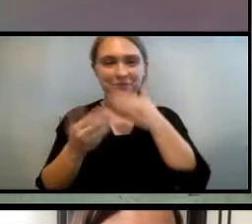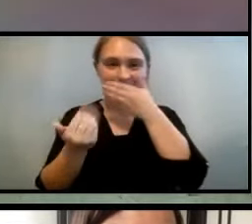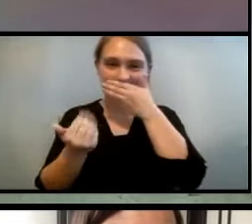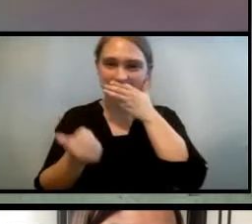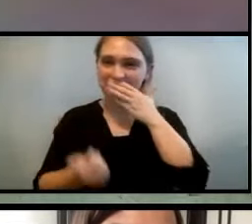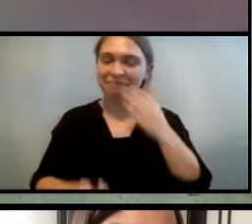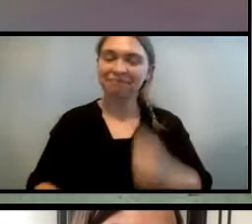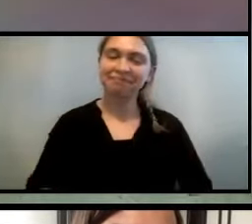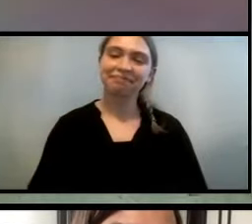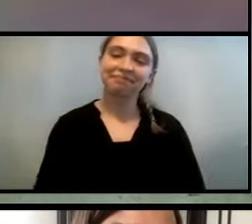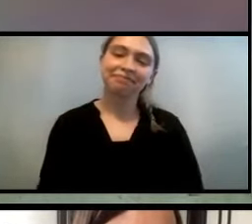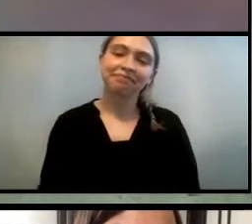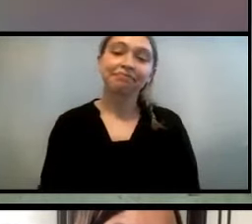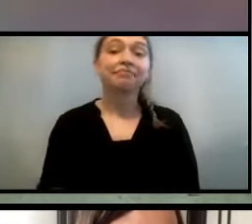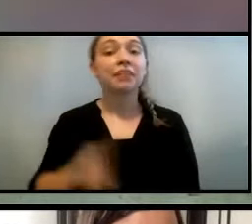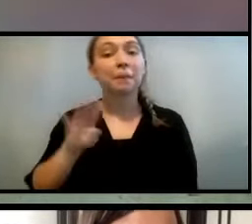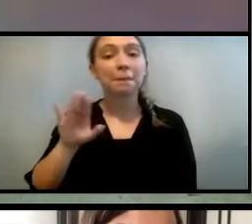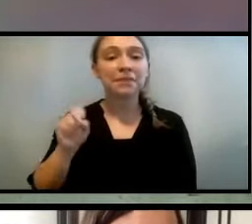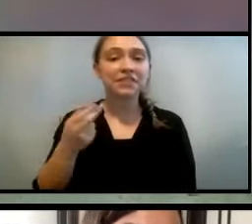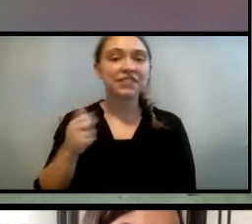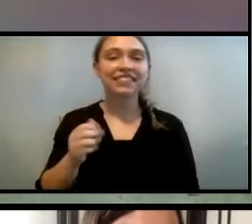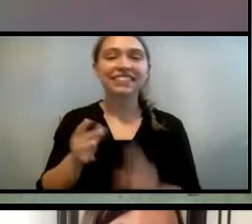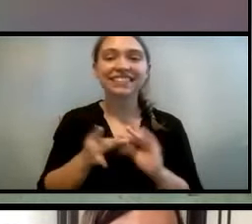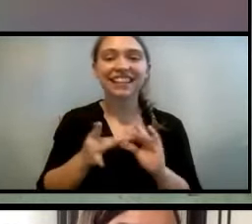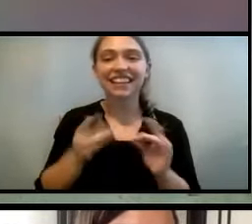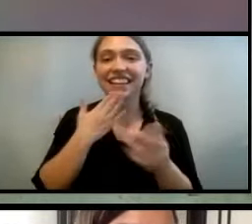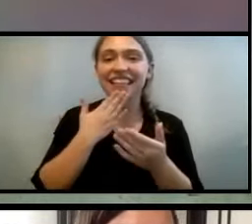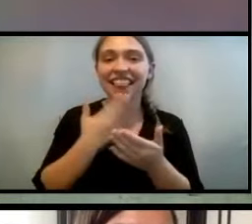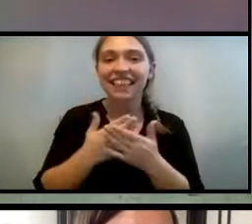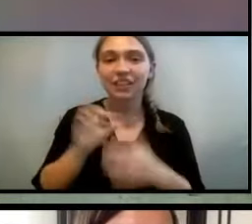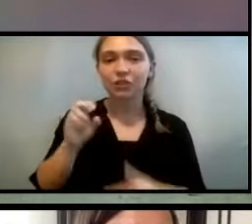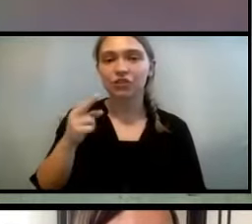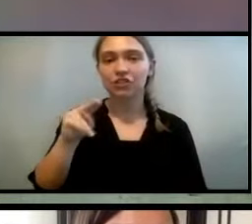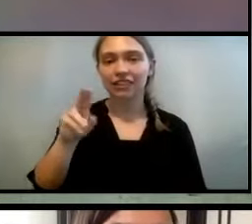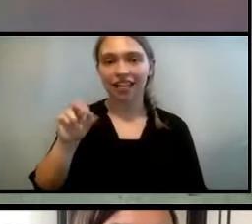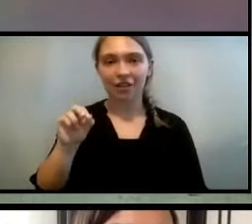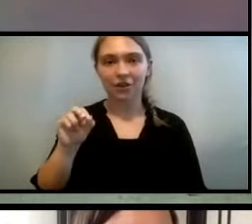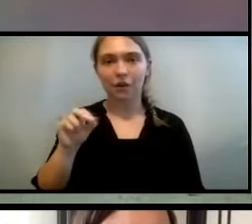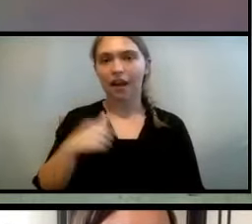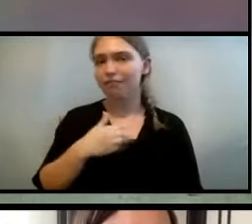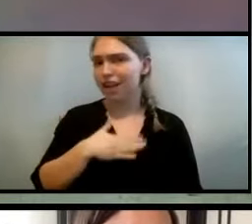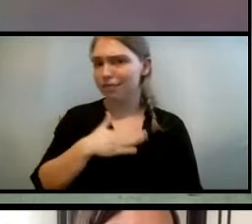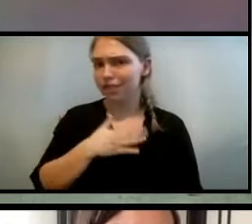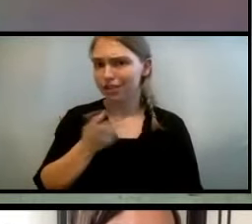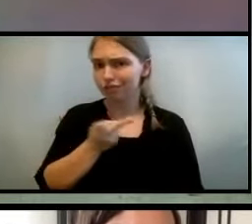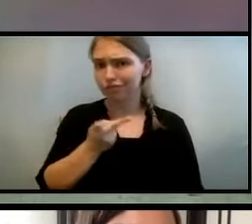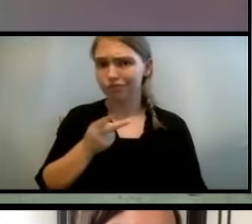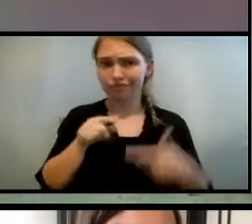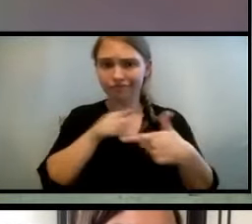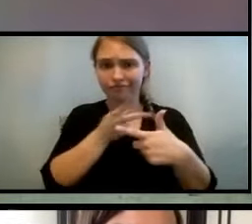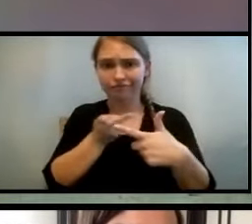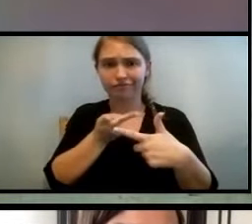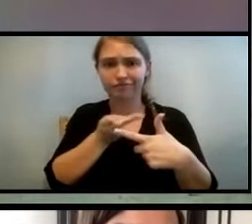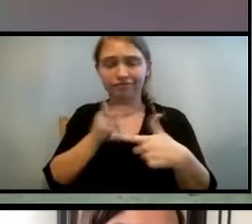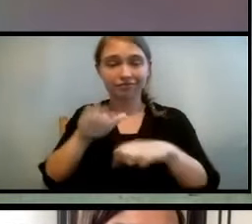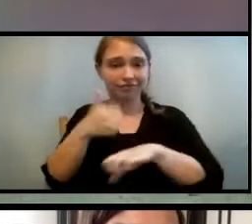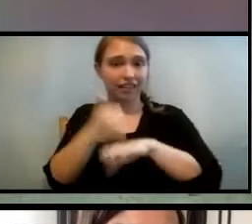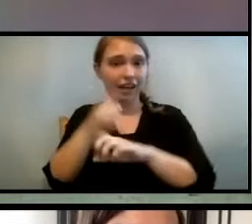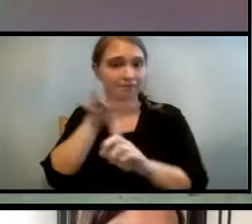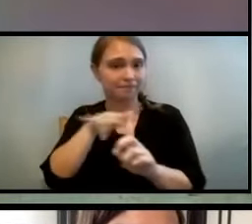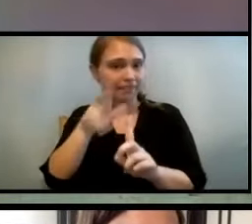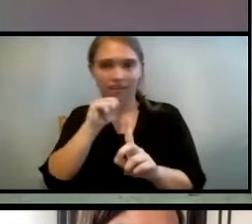Thank you, Chinelo. I also love that you and Scott created spaces that had not previously existed. It's one of the beautiful things that you